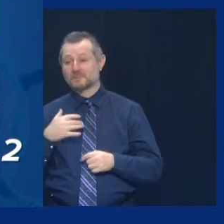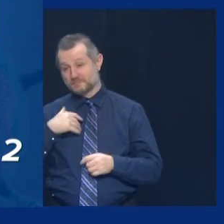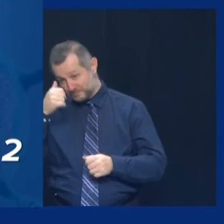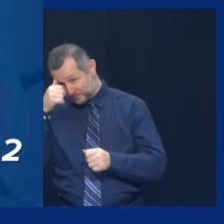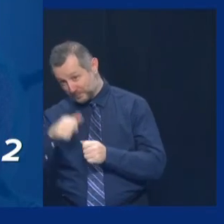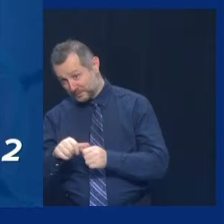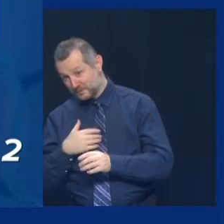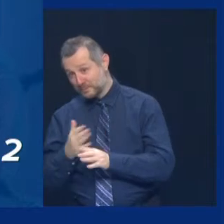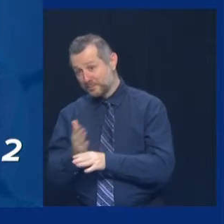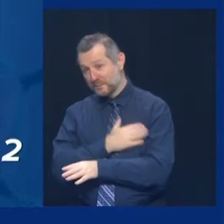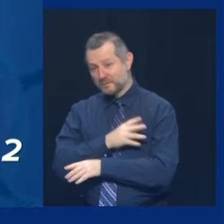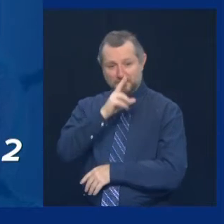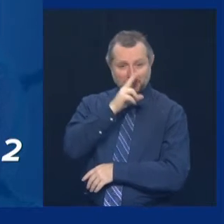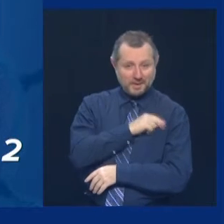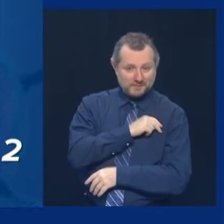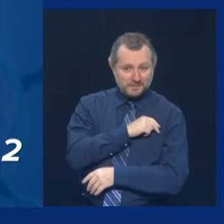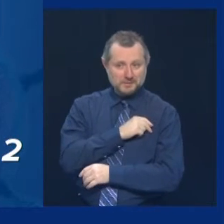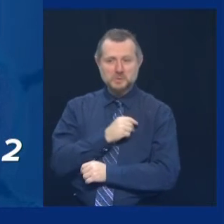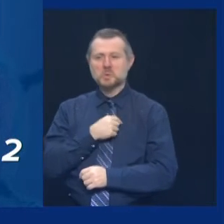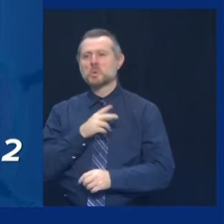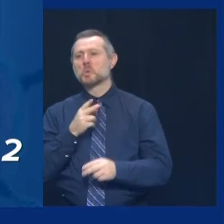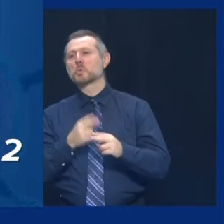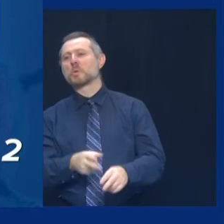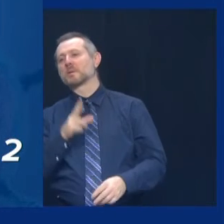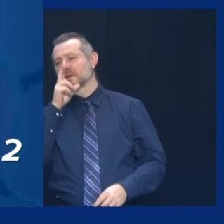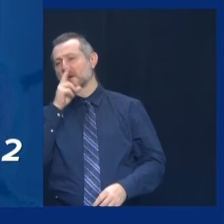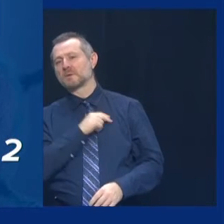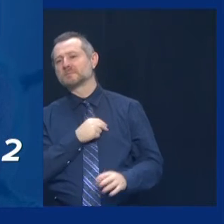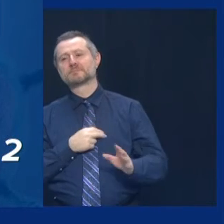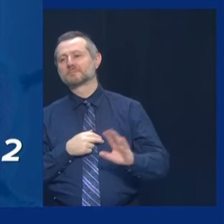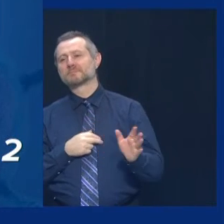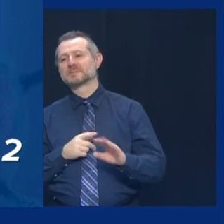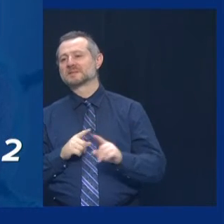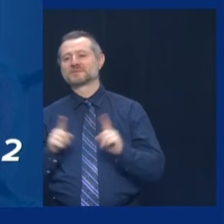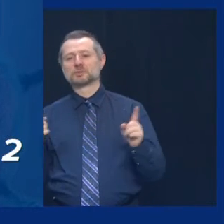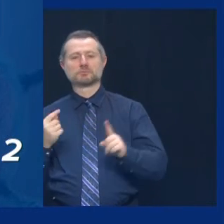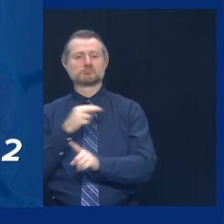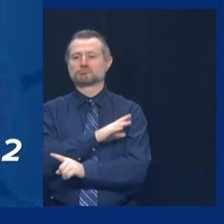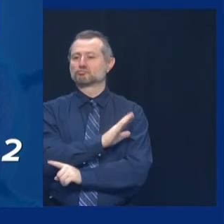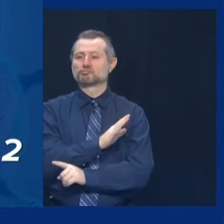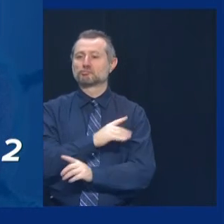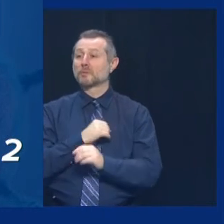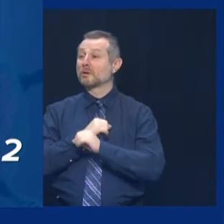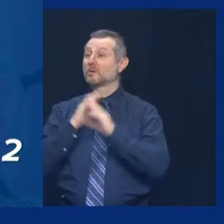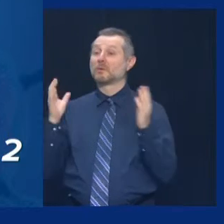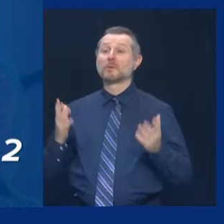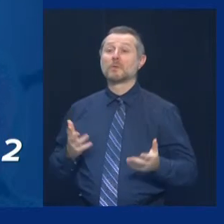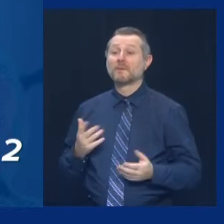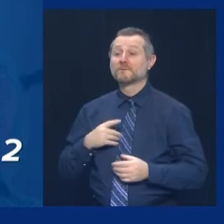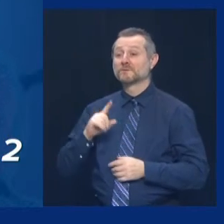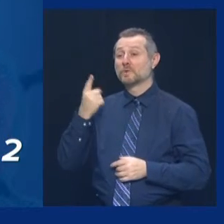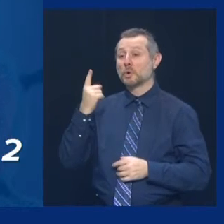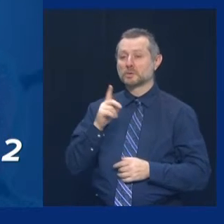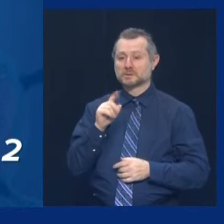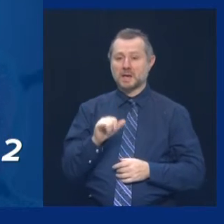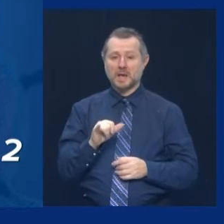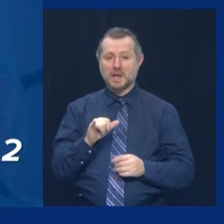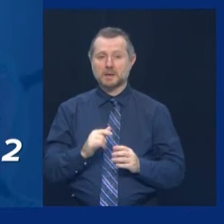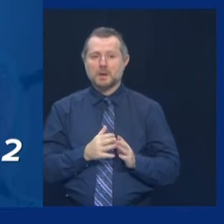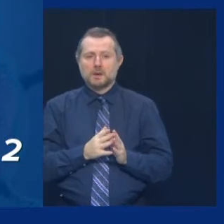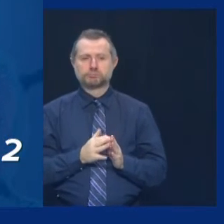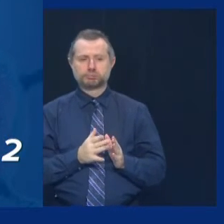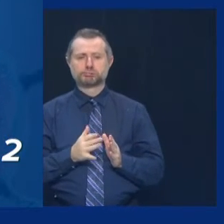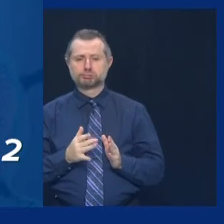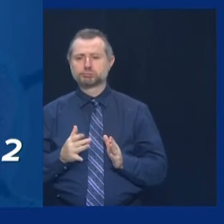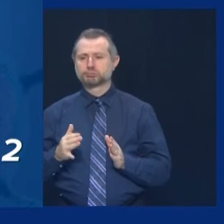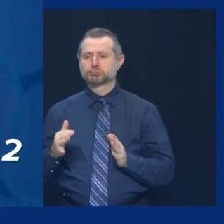Thanksgiving, you think about it as Thanksgiving. I don't think about it as Thanksgiving. I think about it as day one of 37